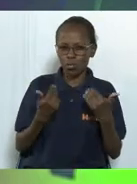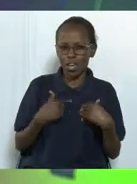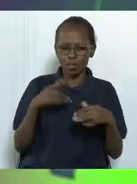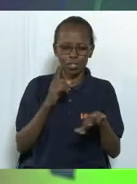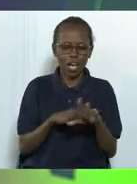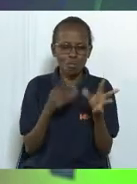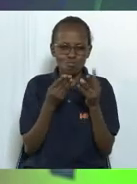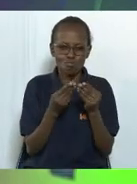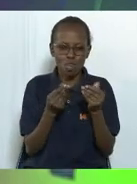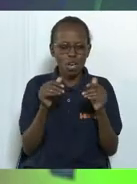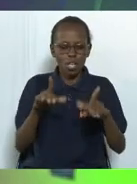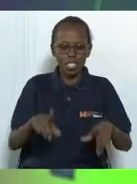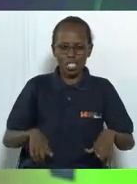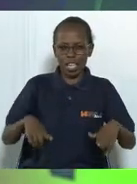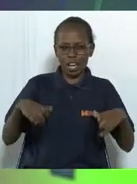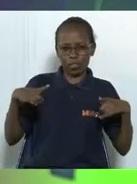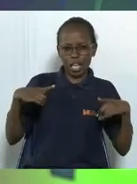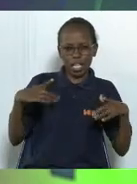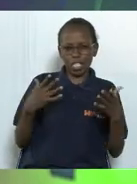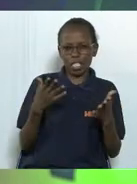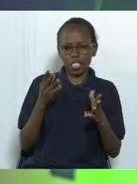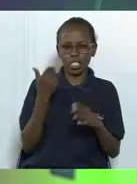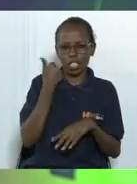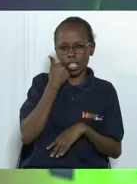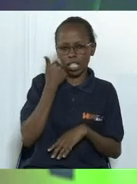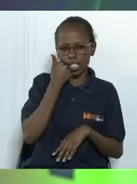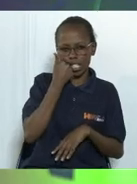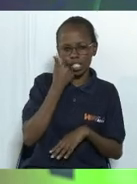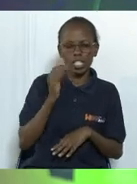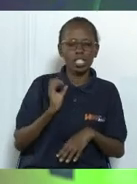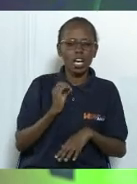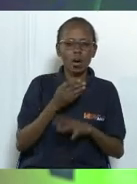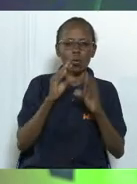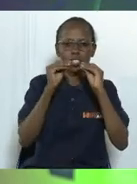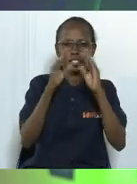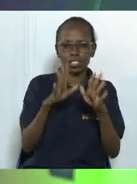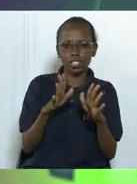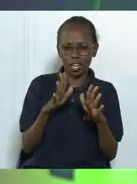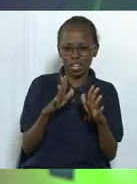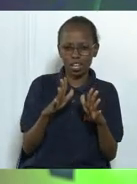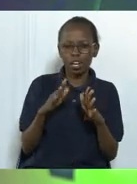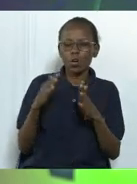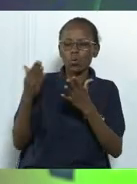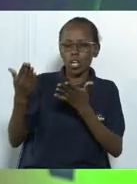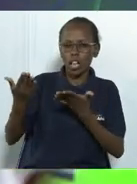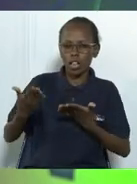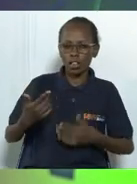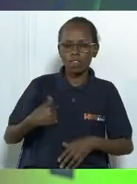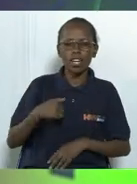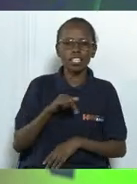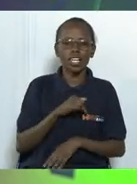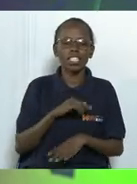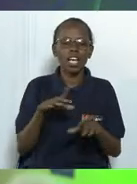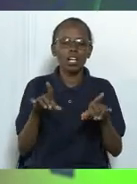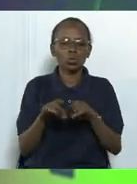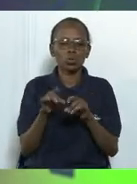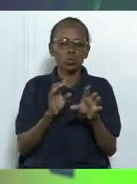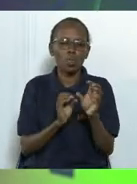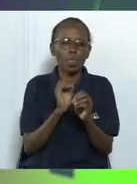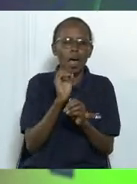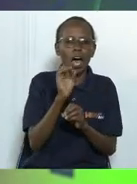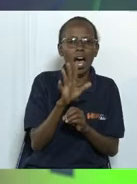are dealing with these lifestyle diseases. Our teacher Tini will invite us and expose us to